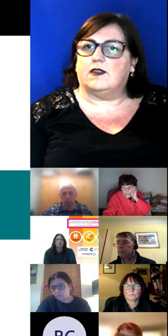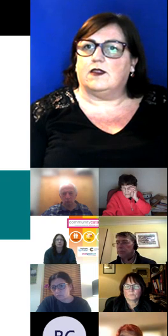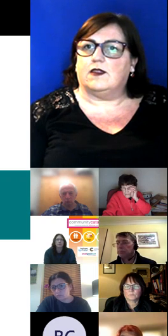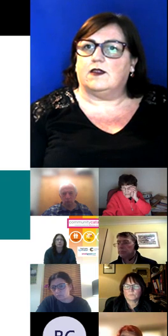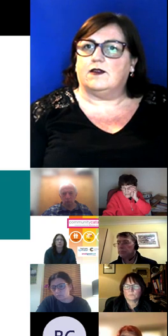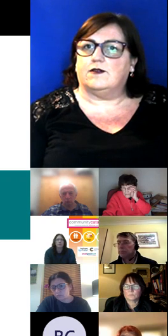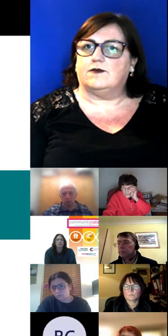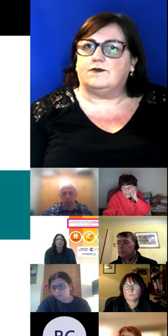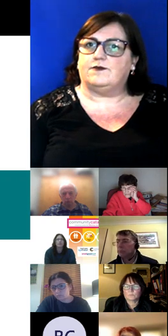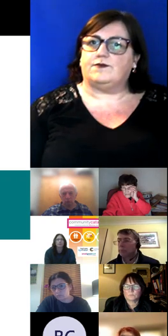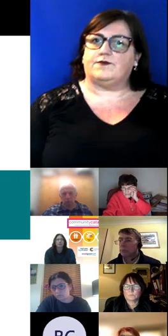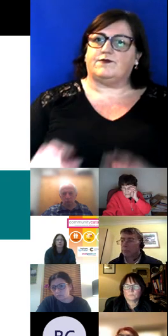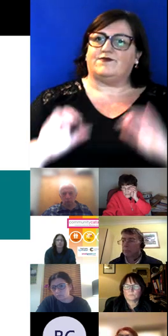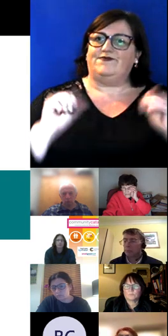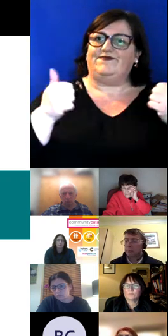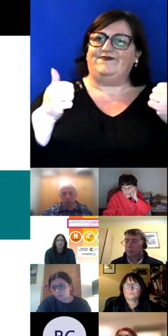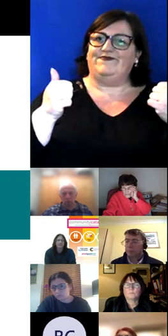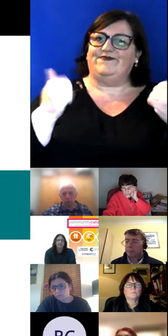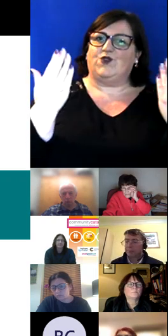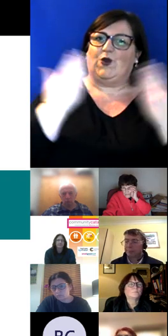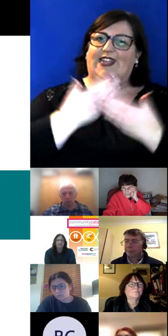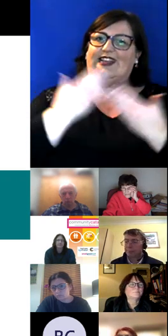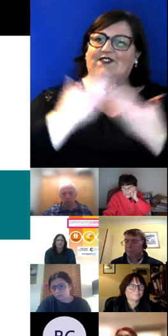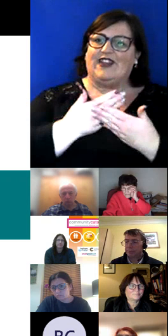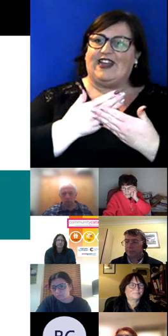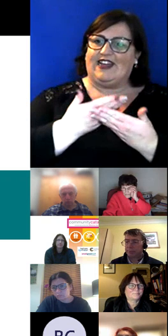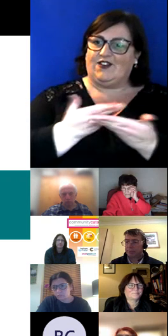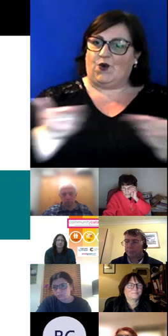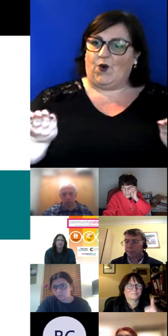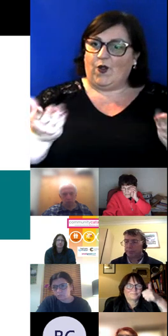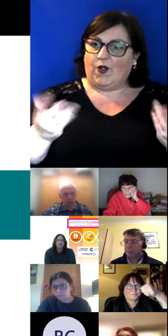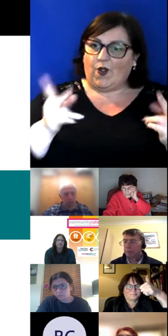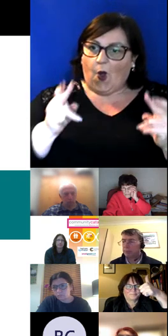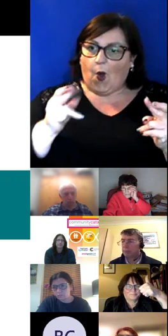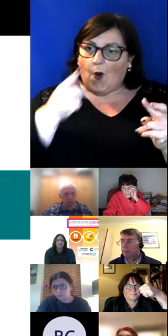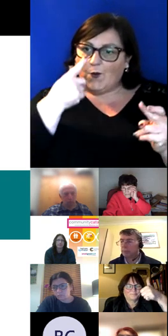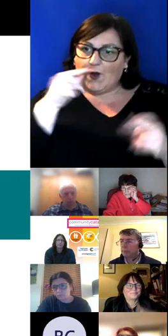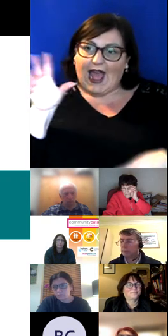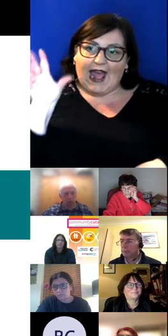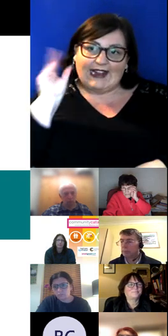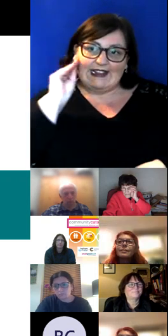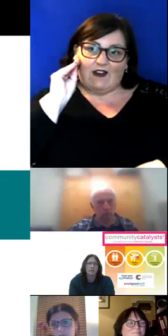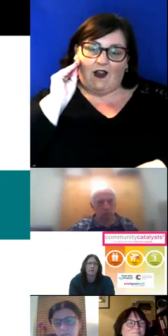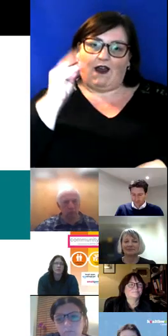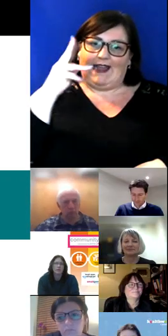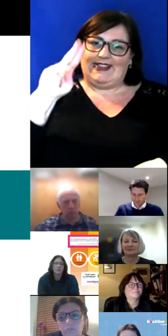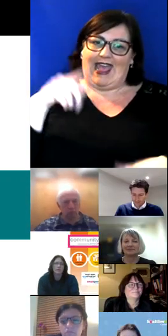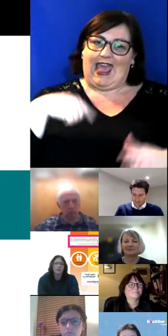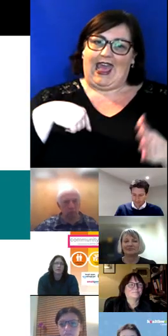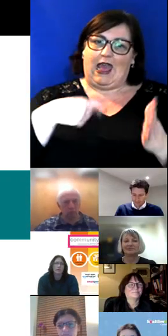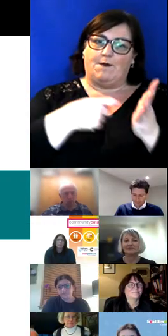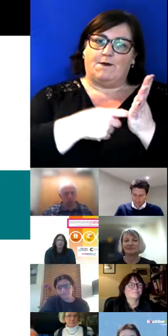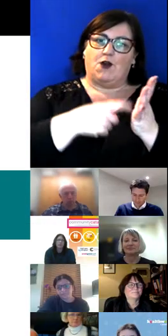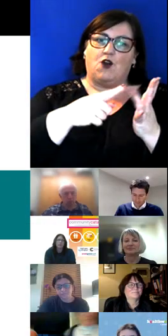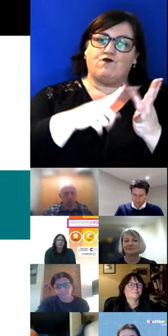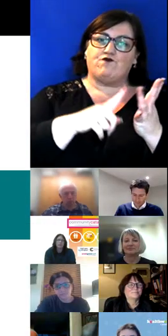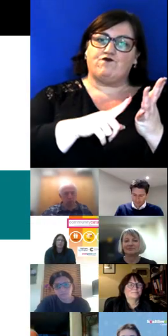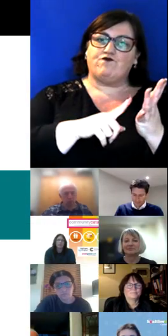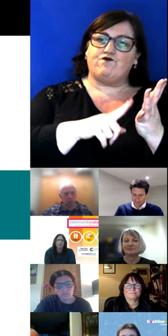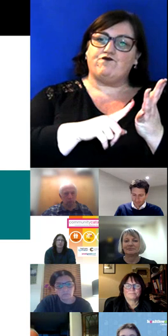Well, good evening, everyone. I hope you can hear me. My name is Rosalind Pearce. I'm the Executive Director